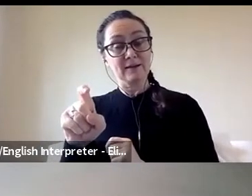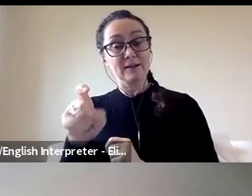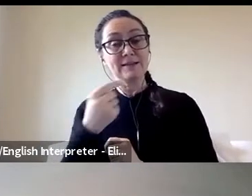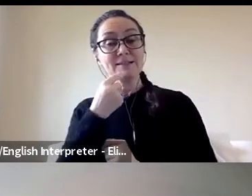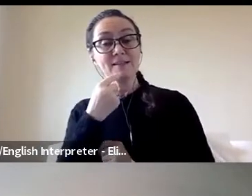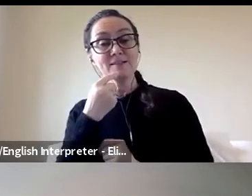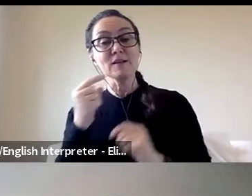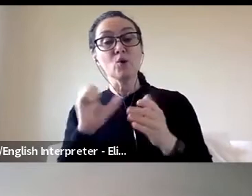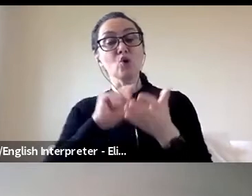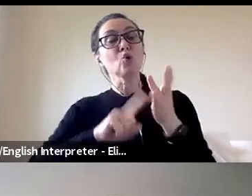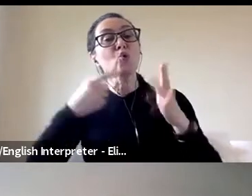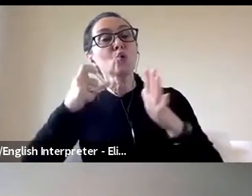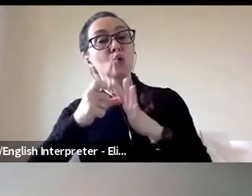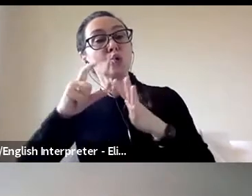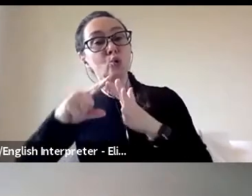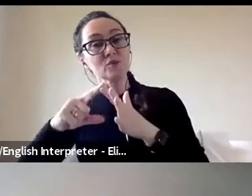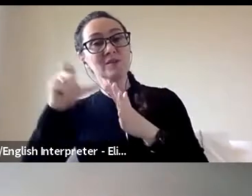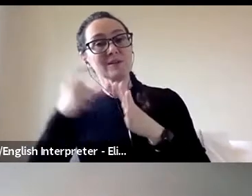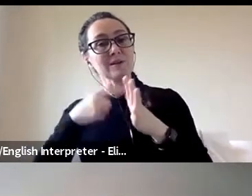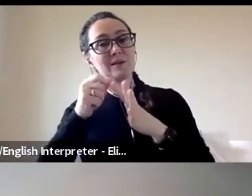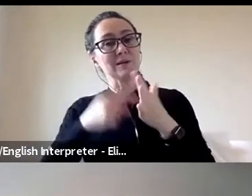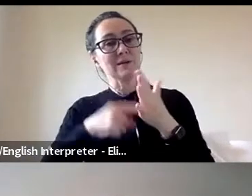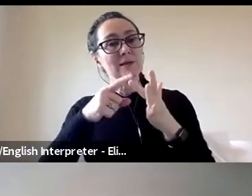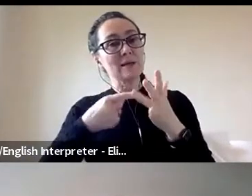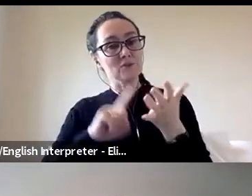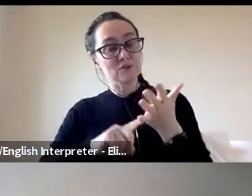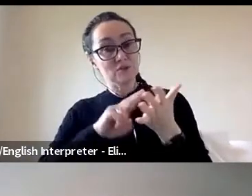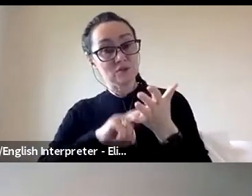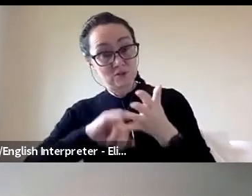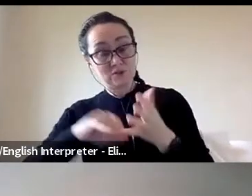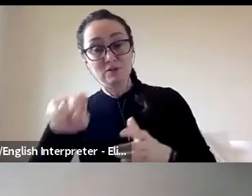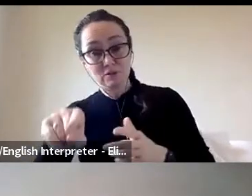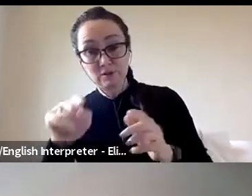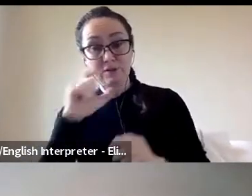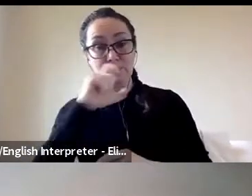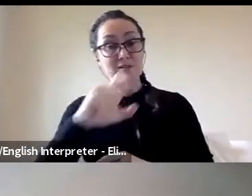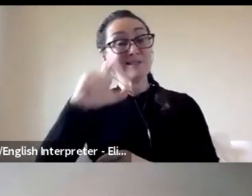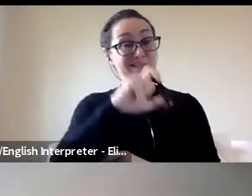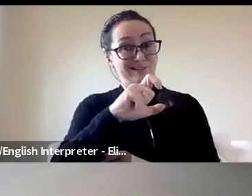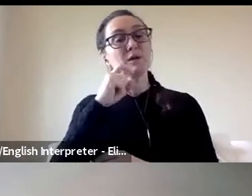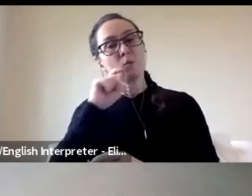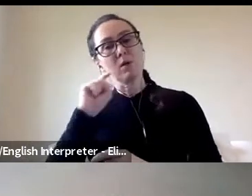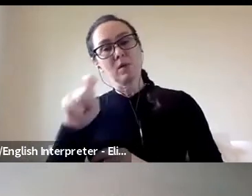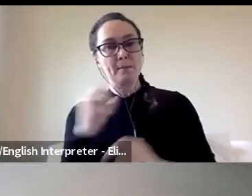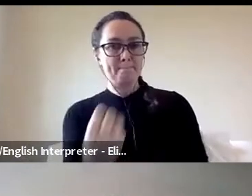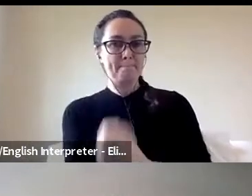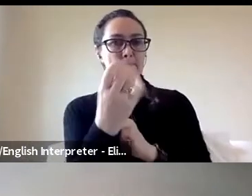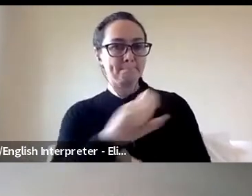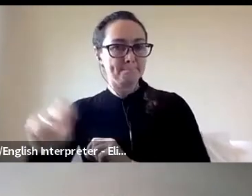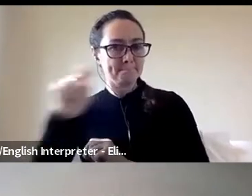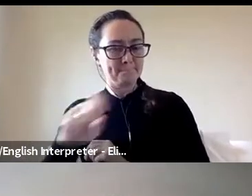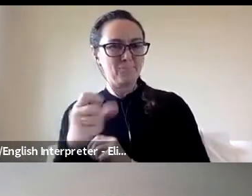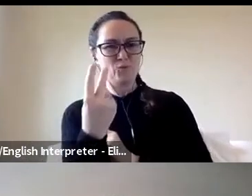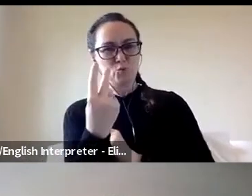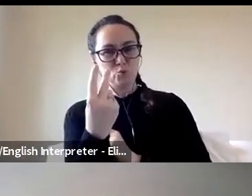caption and they will appear on your screen. We are also joined by Elizabeth Mooney and Eddie Foley from Sign Language